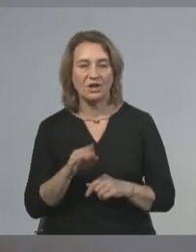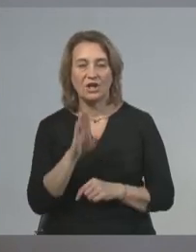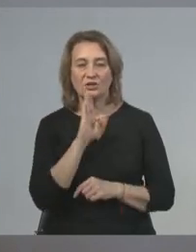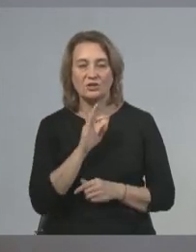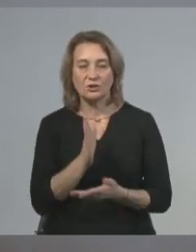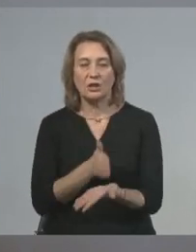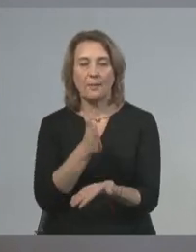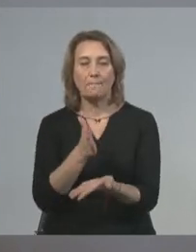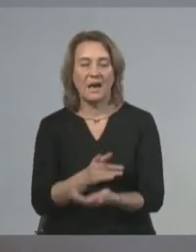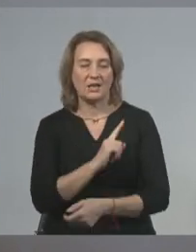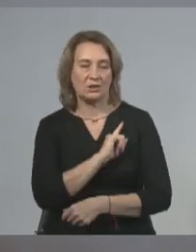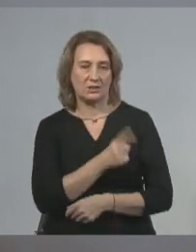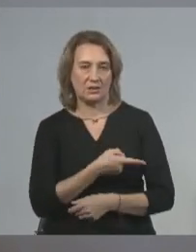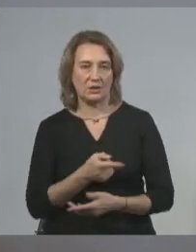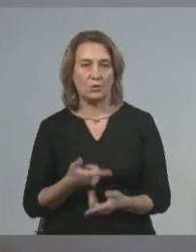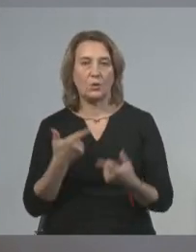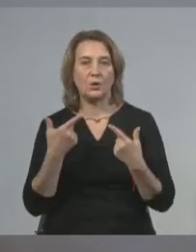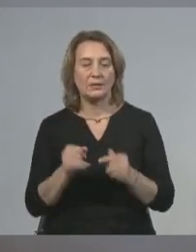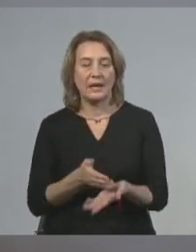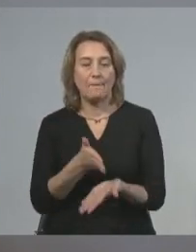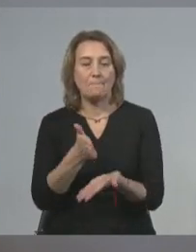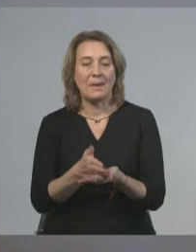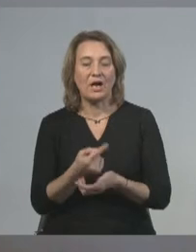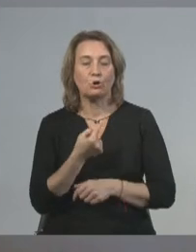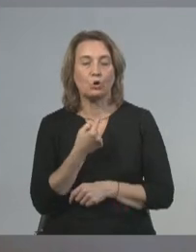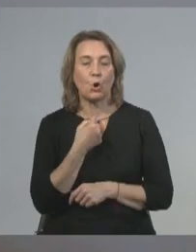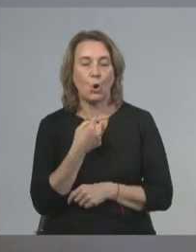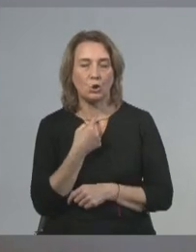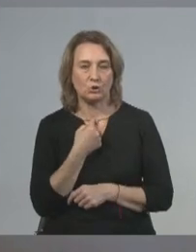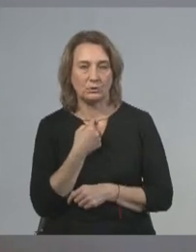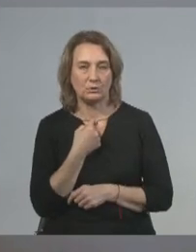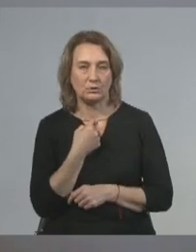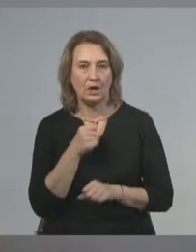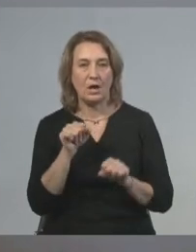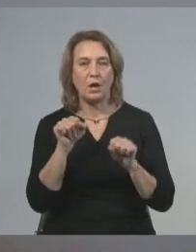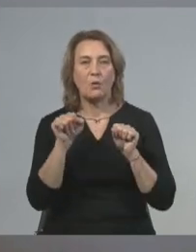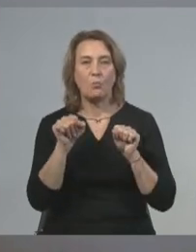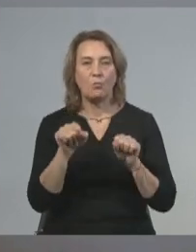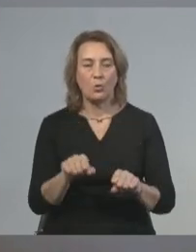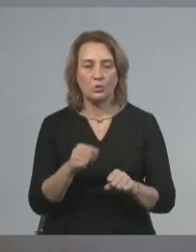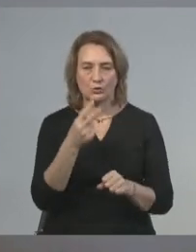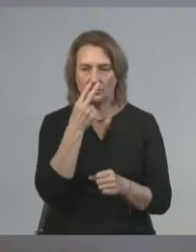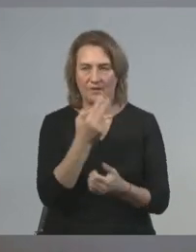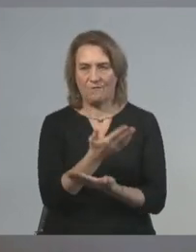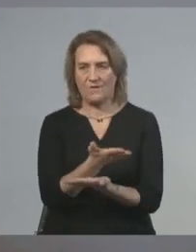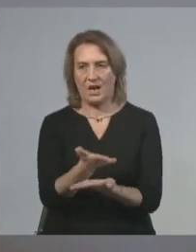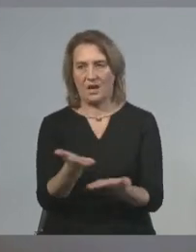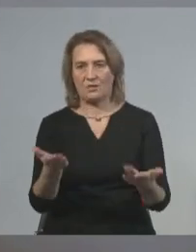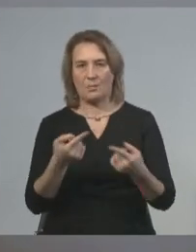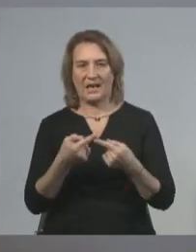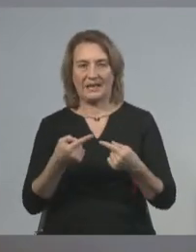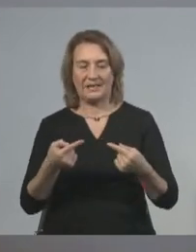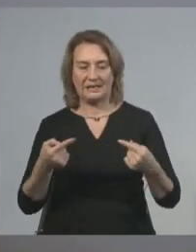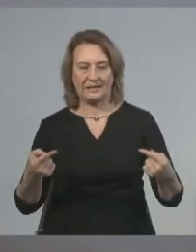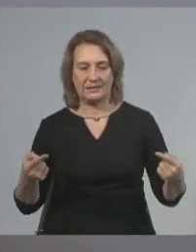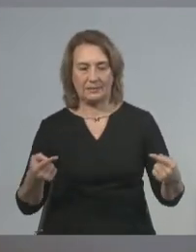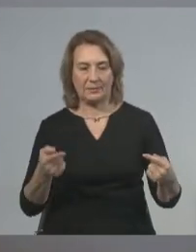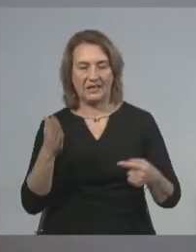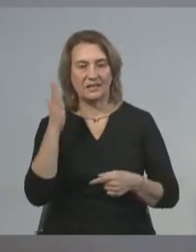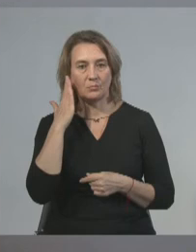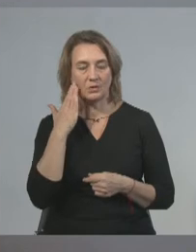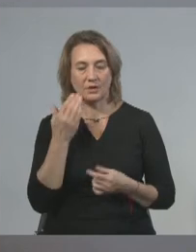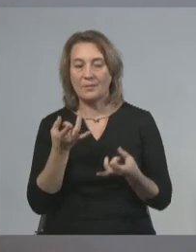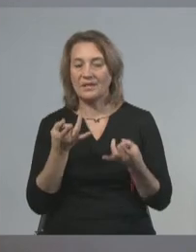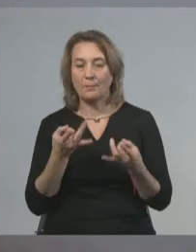have a voices when they could actually uh be visible in different way than just in victims or as a mom